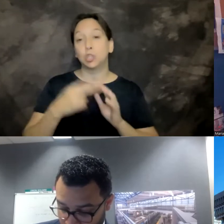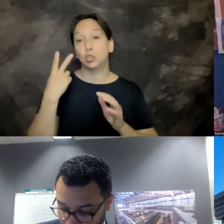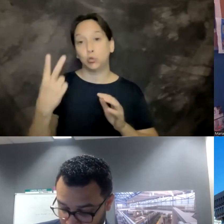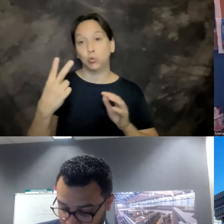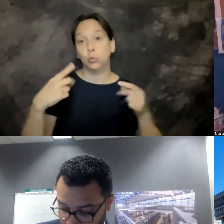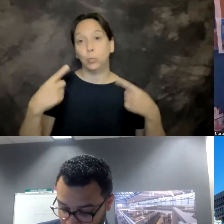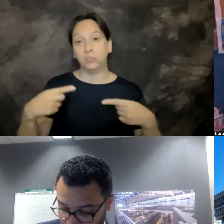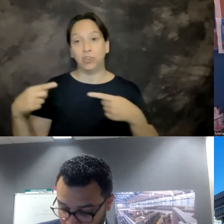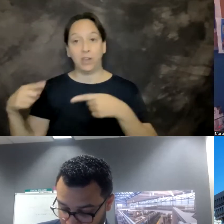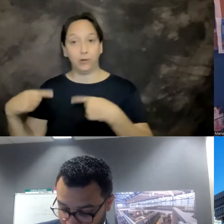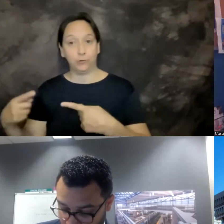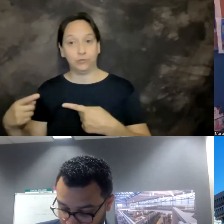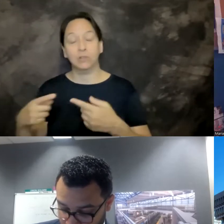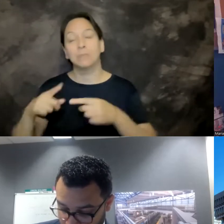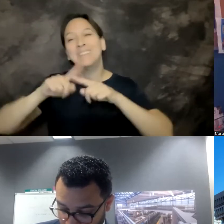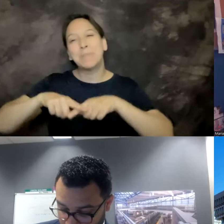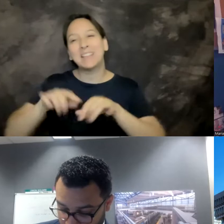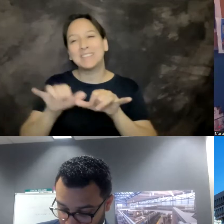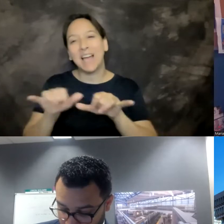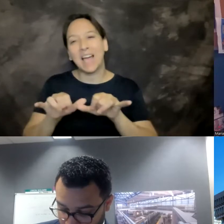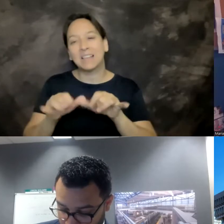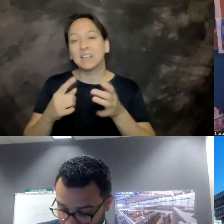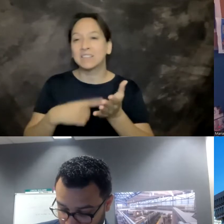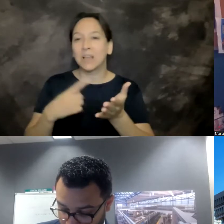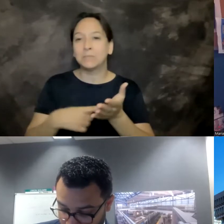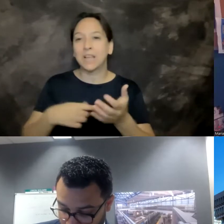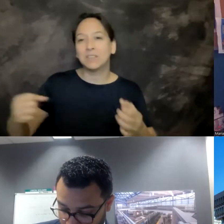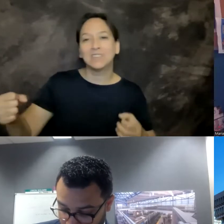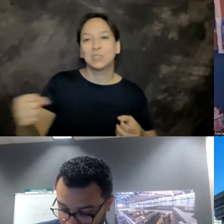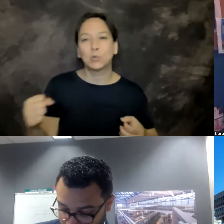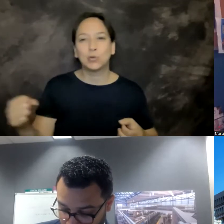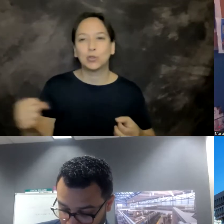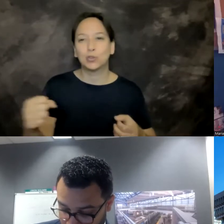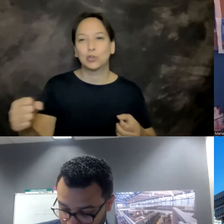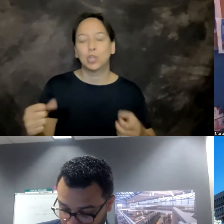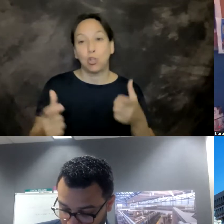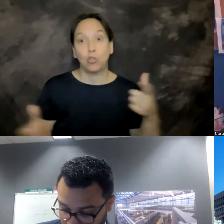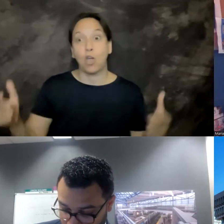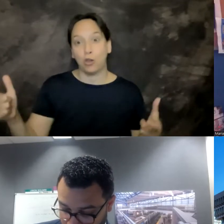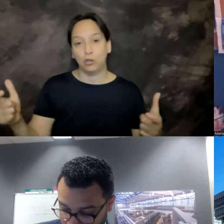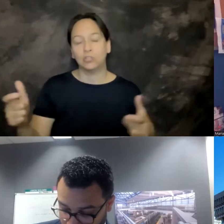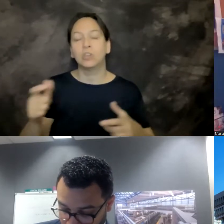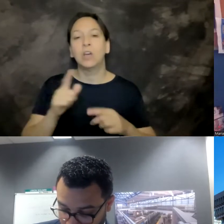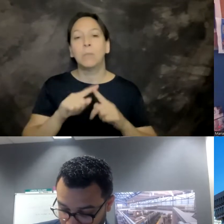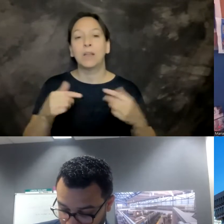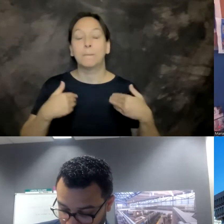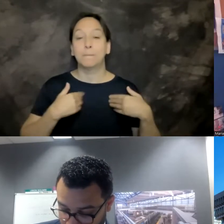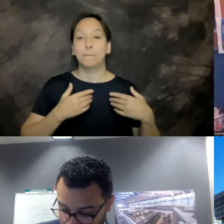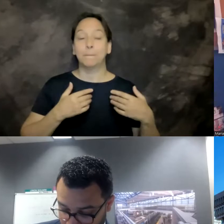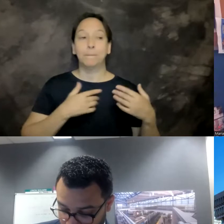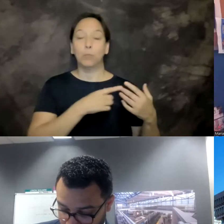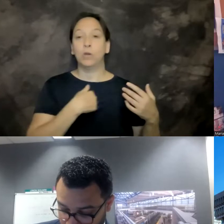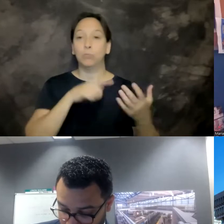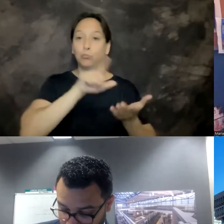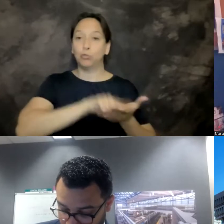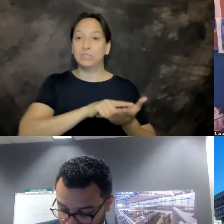some scooters and some wheelchairs are large. But my office is putting together a guide just for accessibility on the shuttles